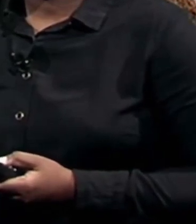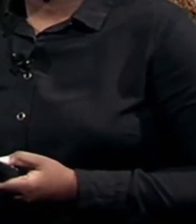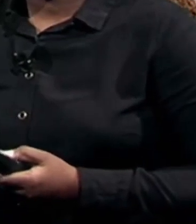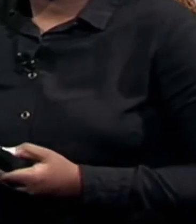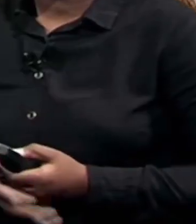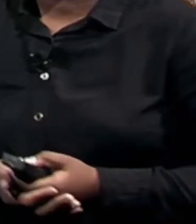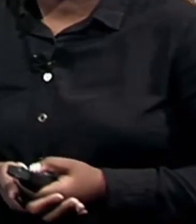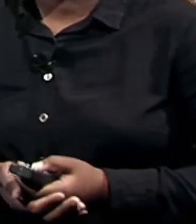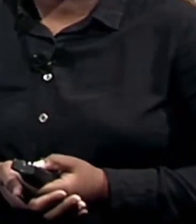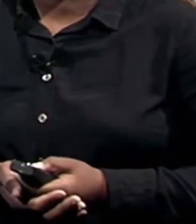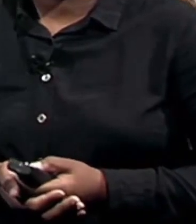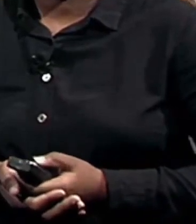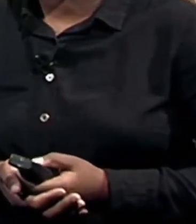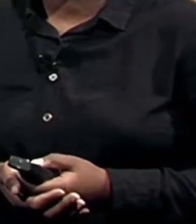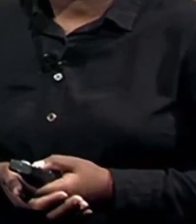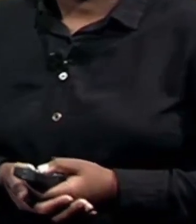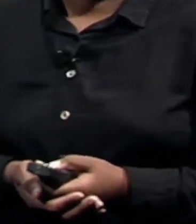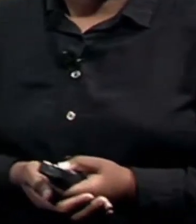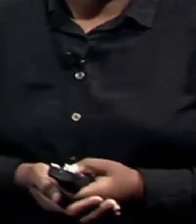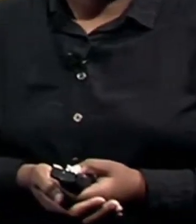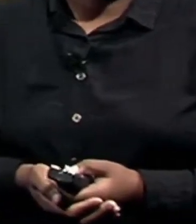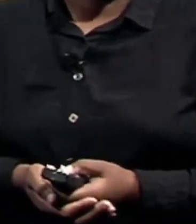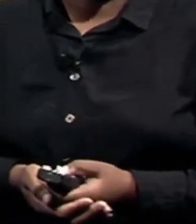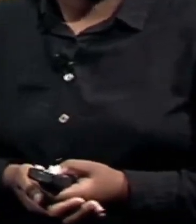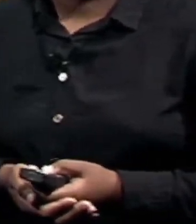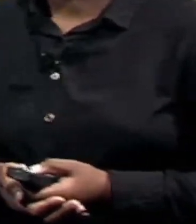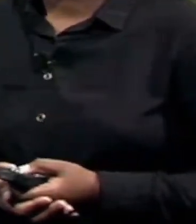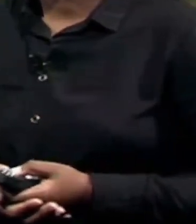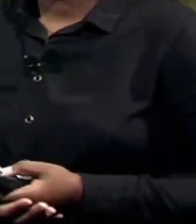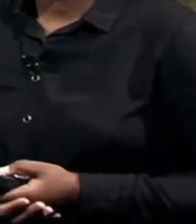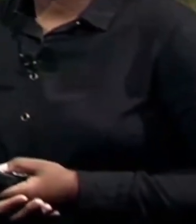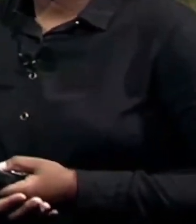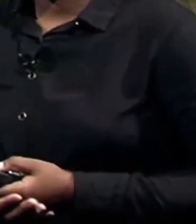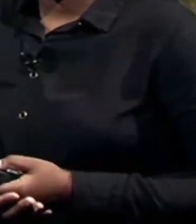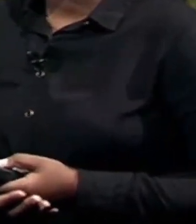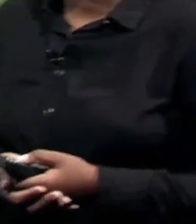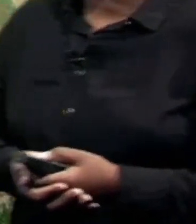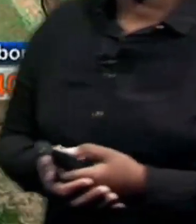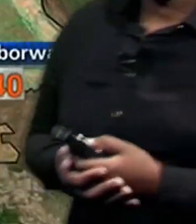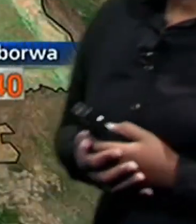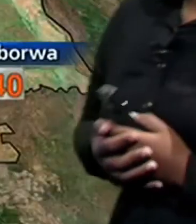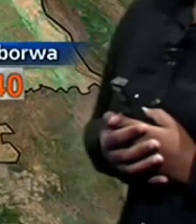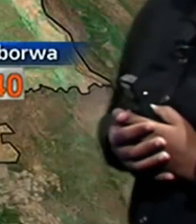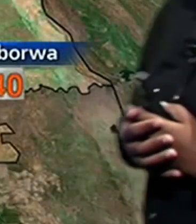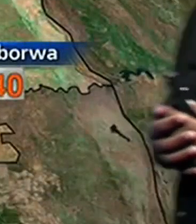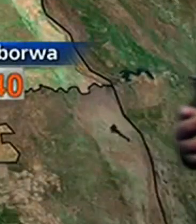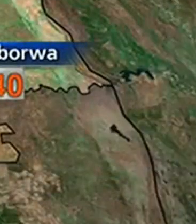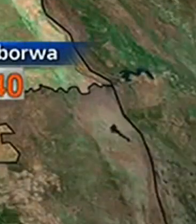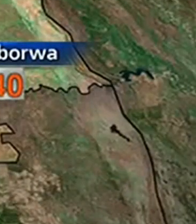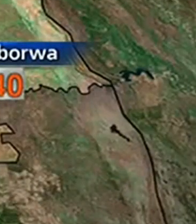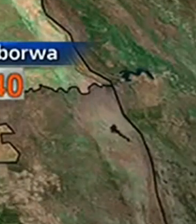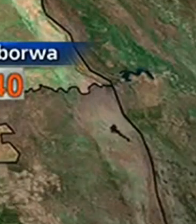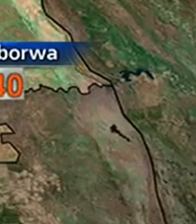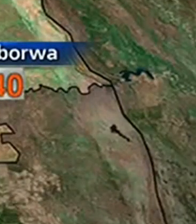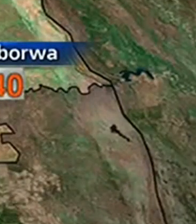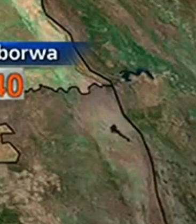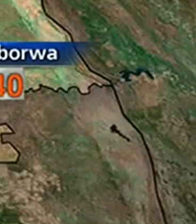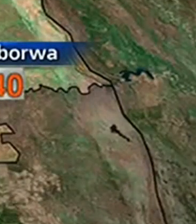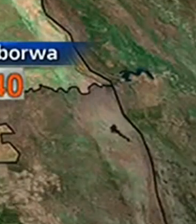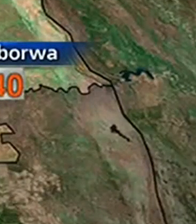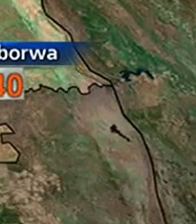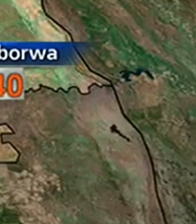Gauteng Springs e tla be ke mo go digrata di le 30 fa Johannesburg yone e tla be ke mo go digrata di le 30 mme re lebelle province ya kwa